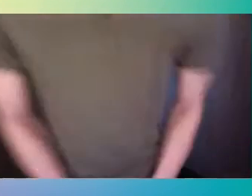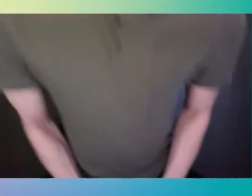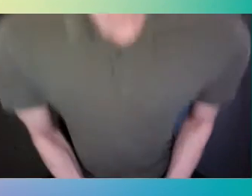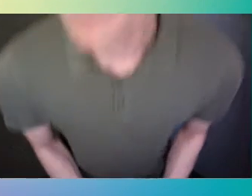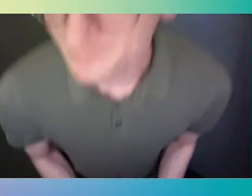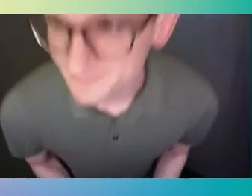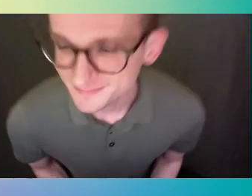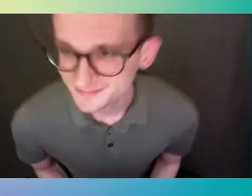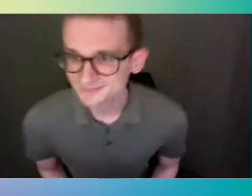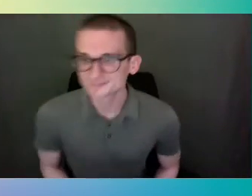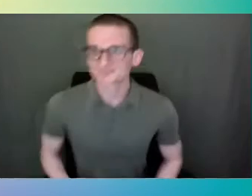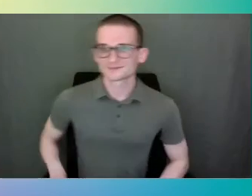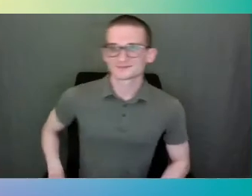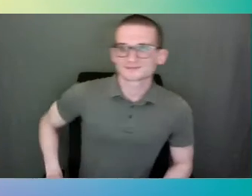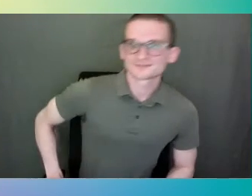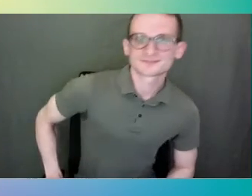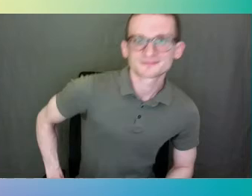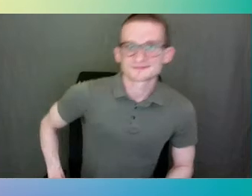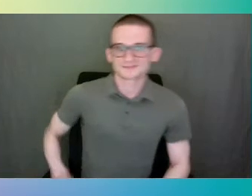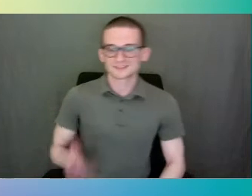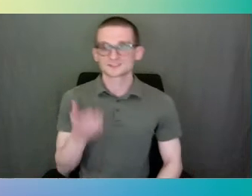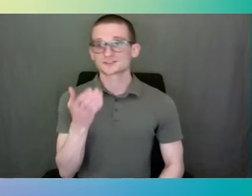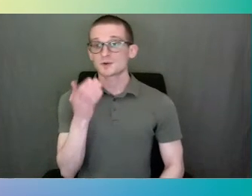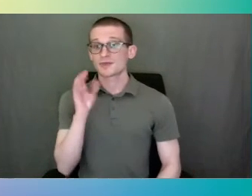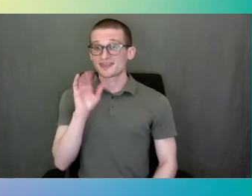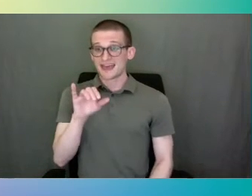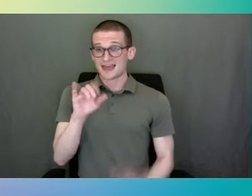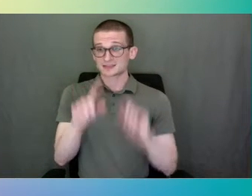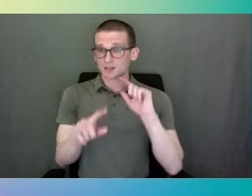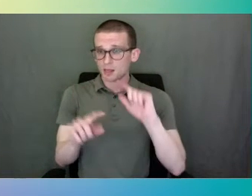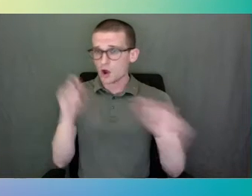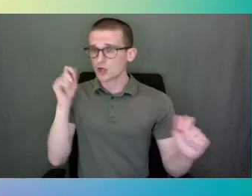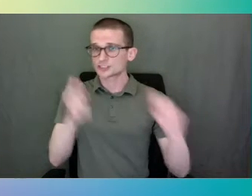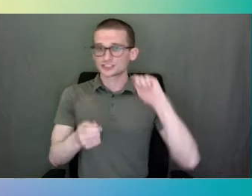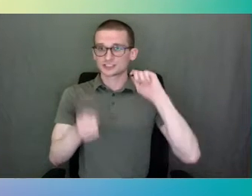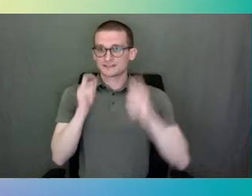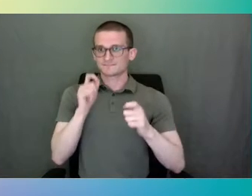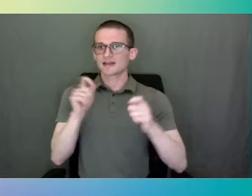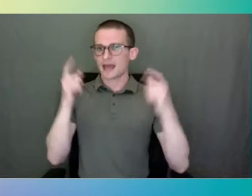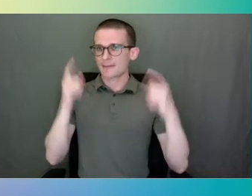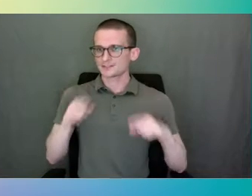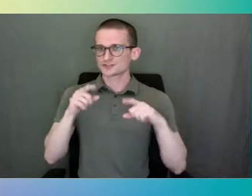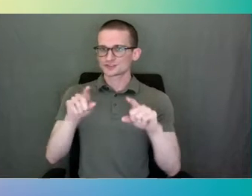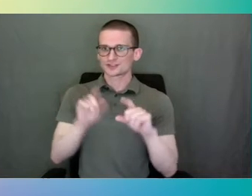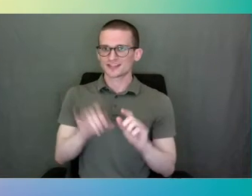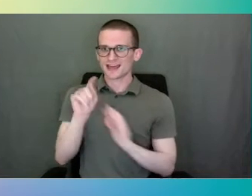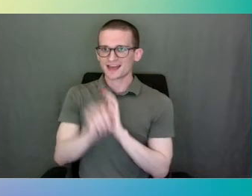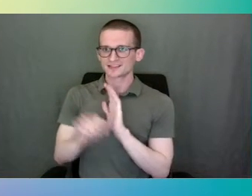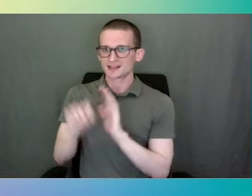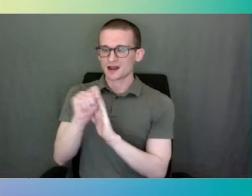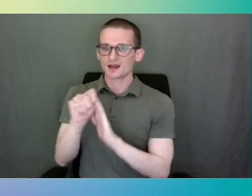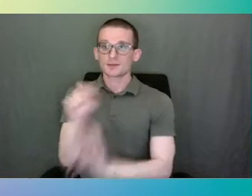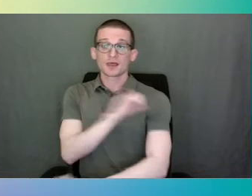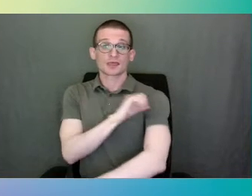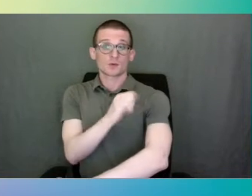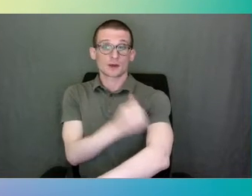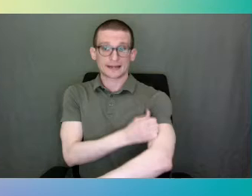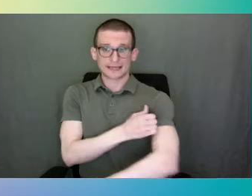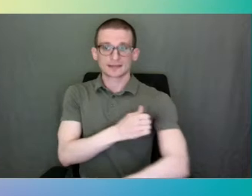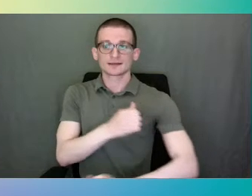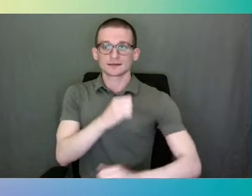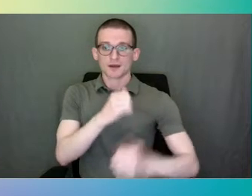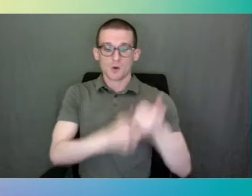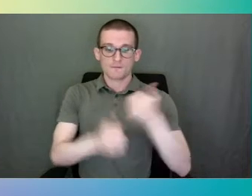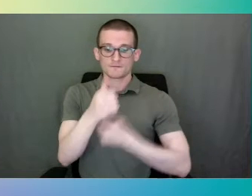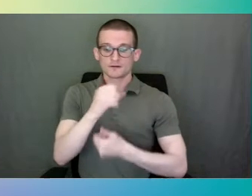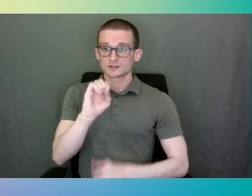So this is the biggest shift that's going to happen in this time period. The authority over sexuality moves from the